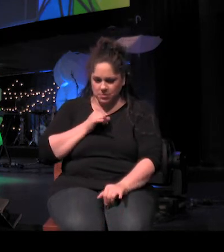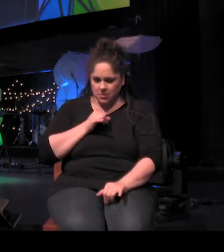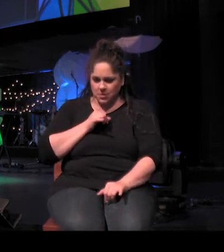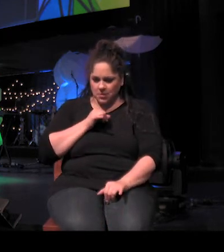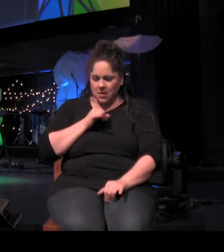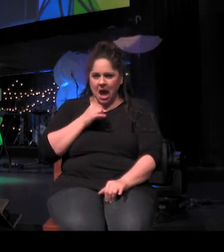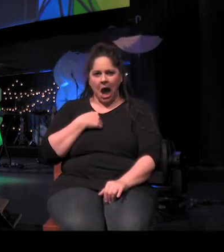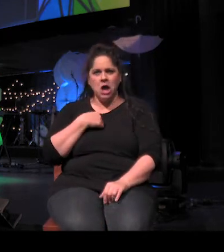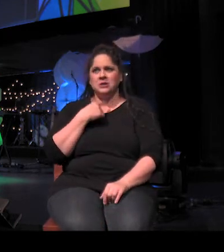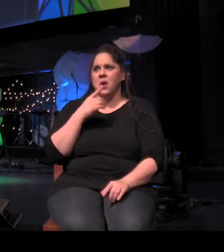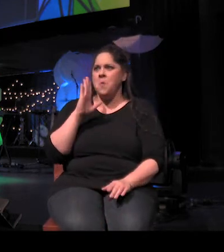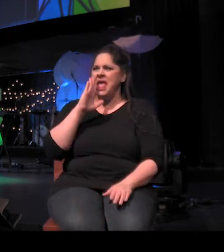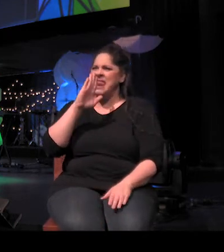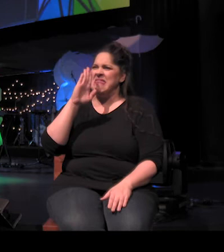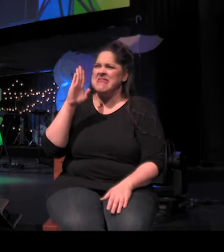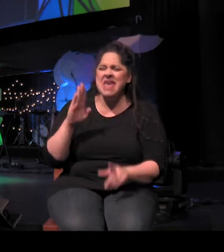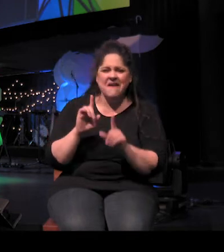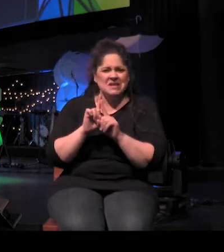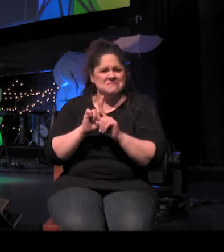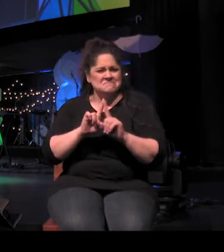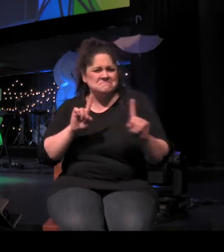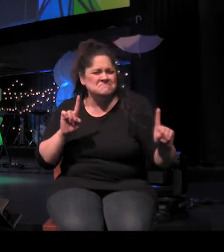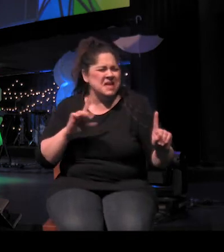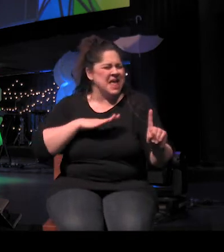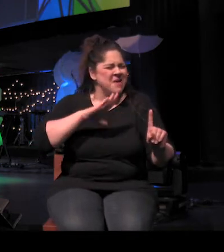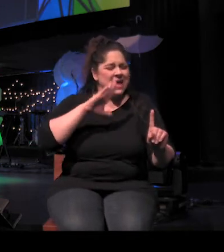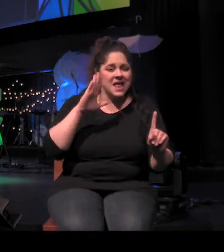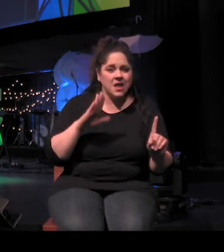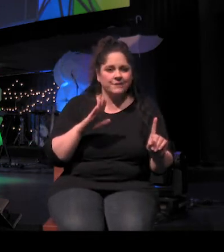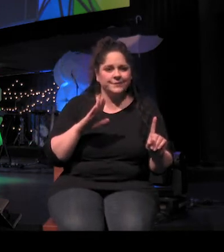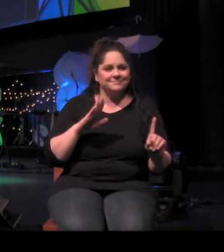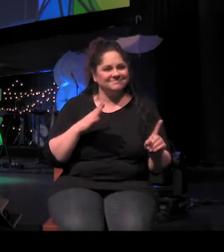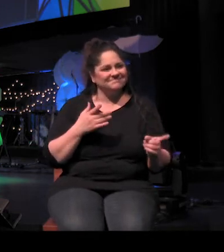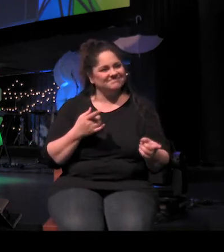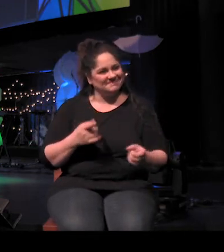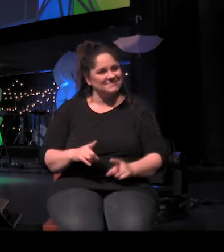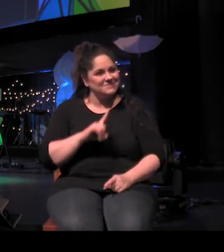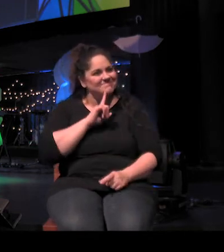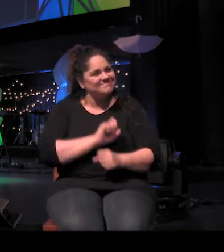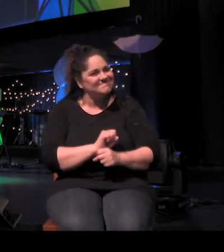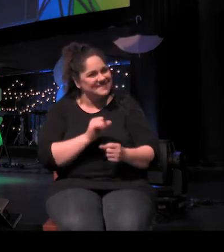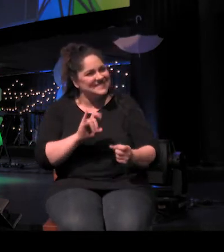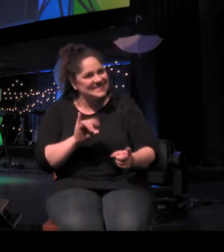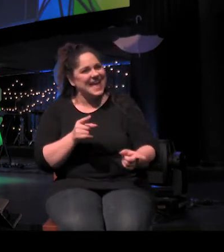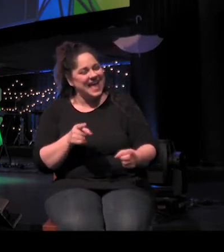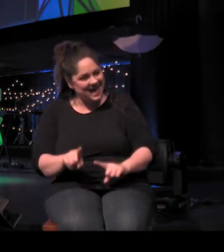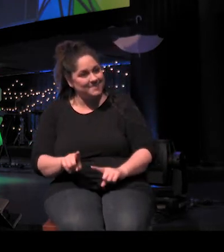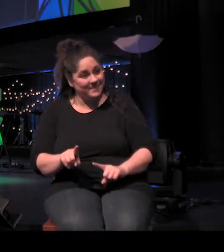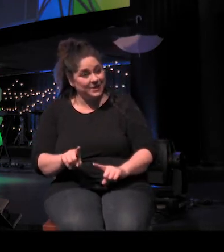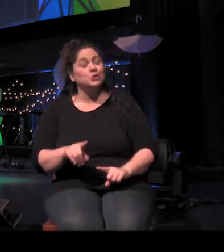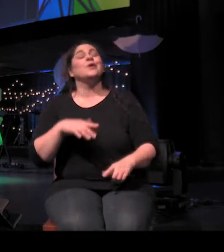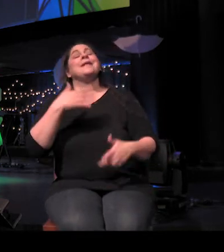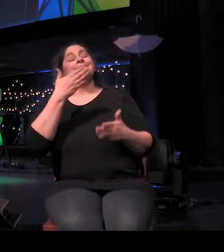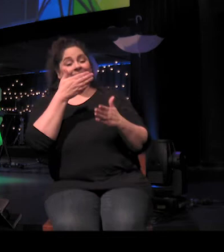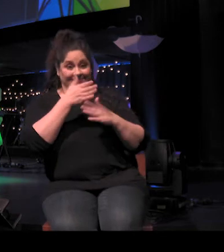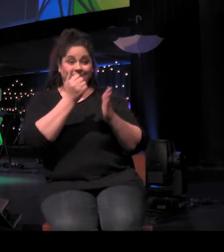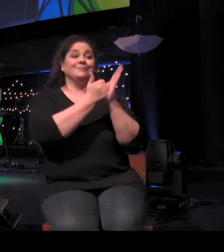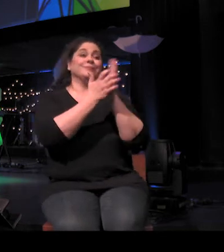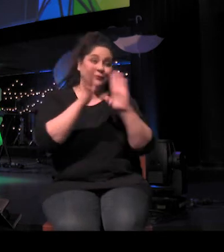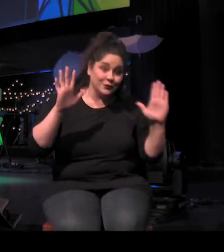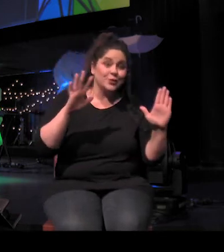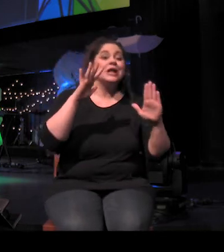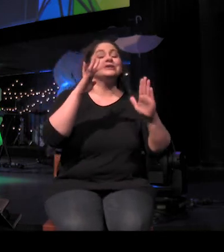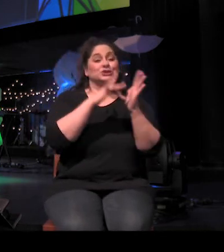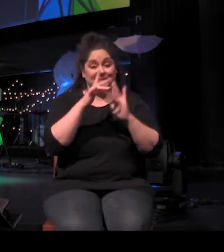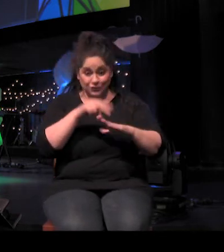going to leave Jesus' side. Well, fast forward through crucifixion, resurrection of Jesus.